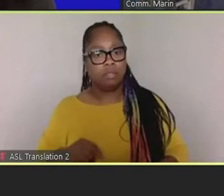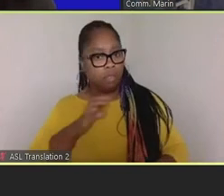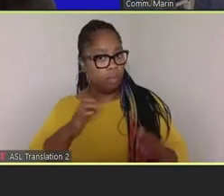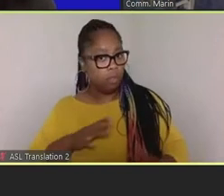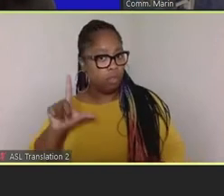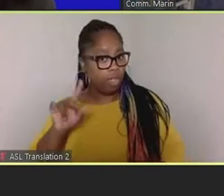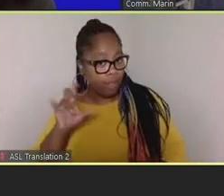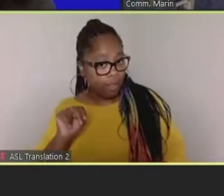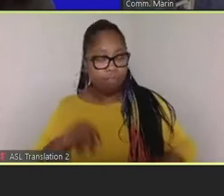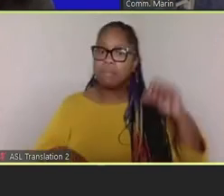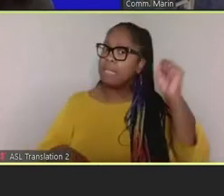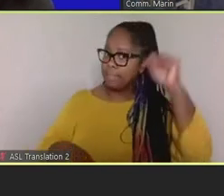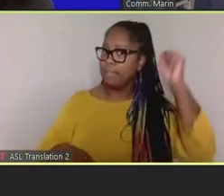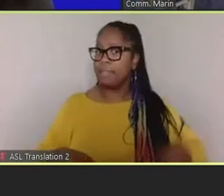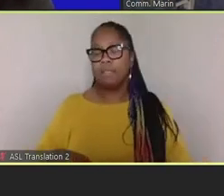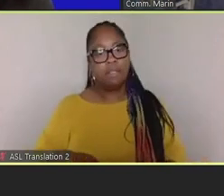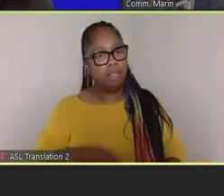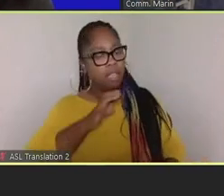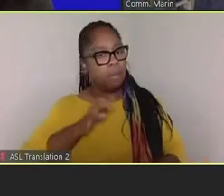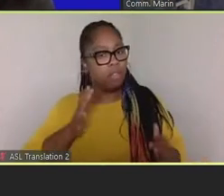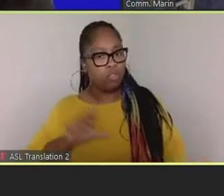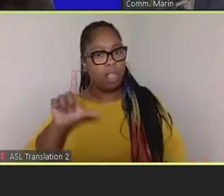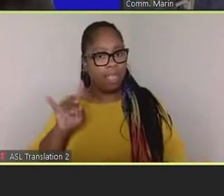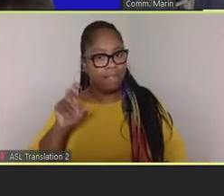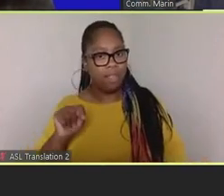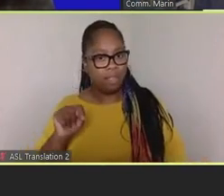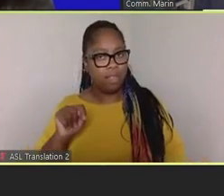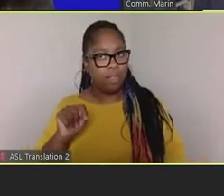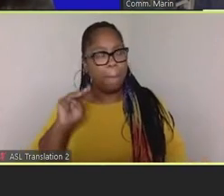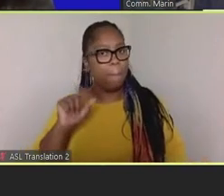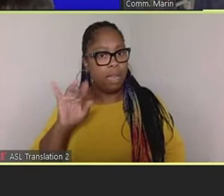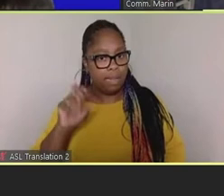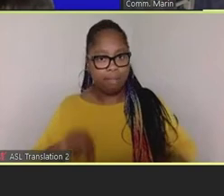Levin. Yes. Commissioner Levin. Marine. Yes.